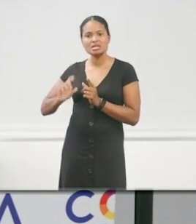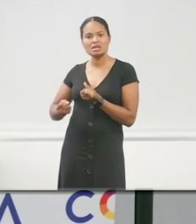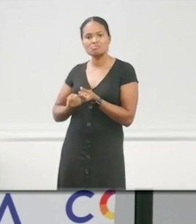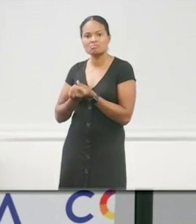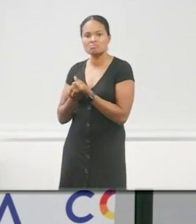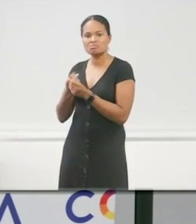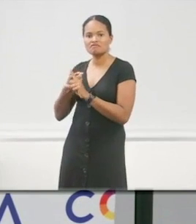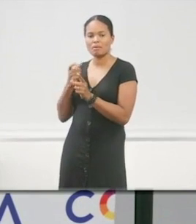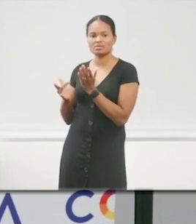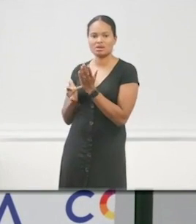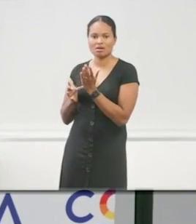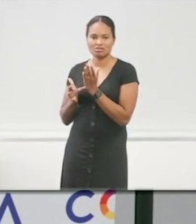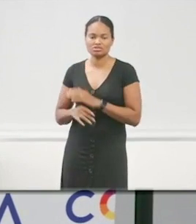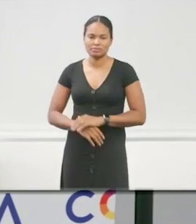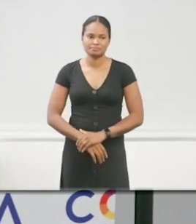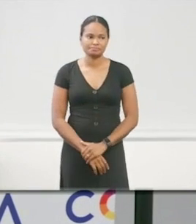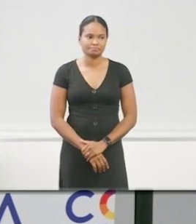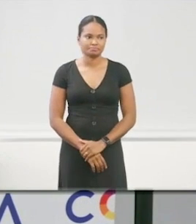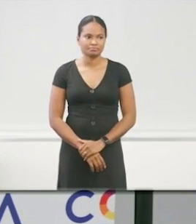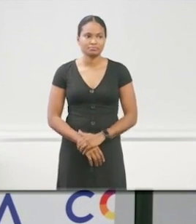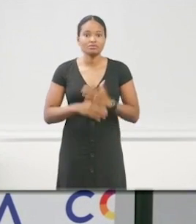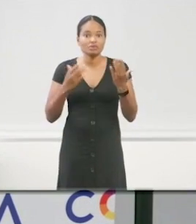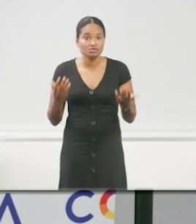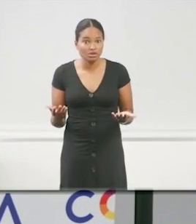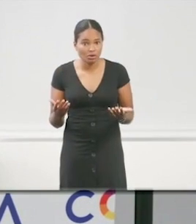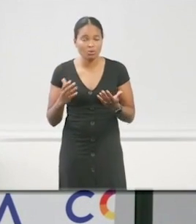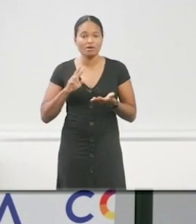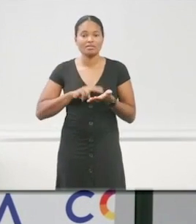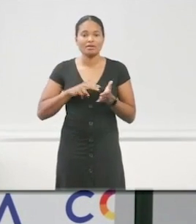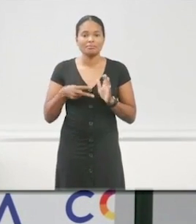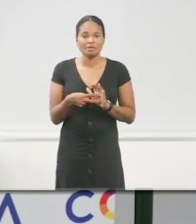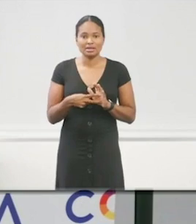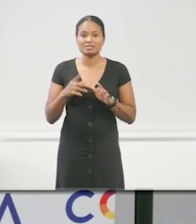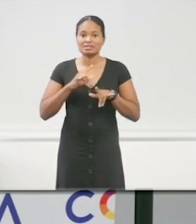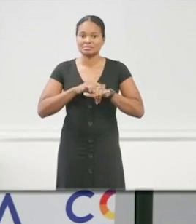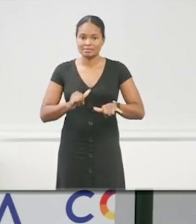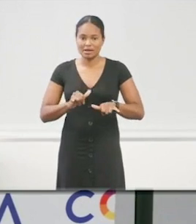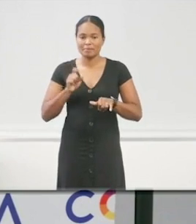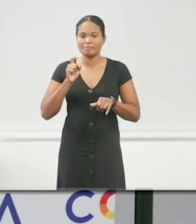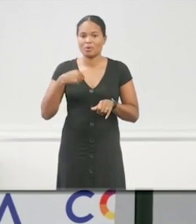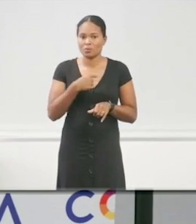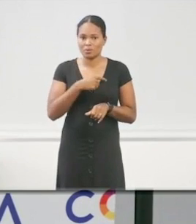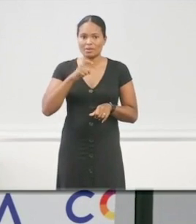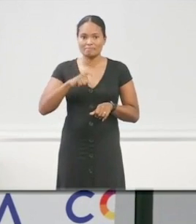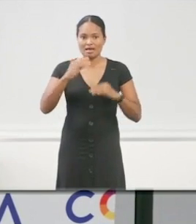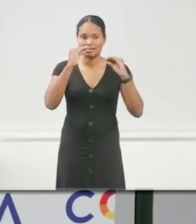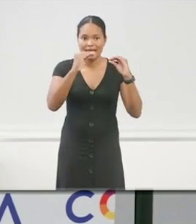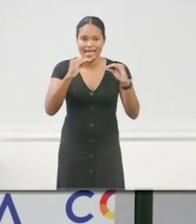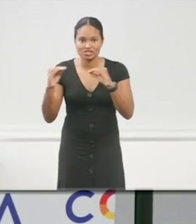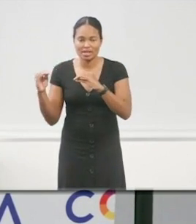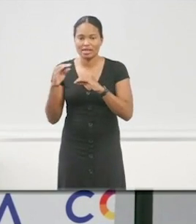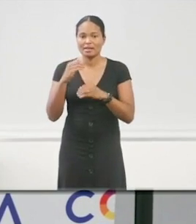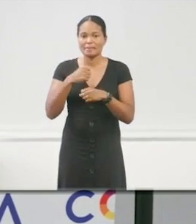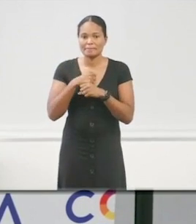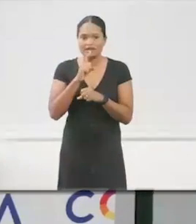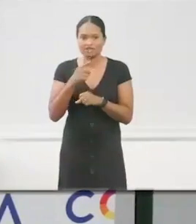to be able to provide more efficient care. With that being said, simultaneously, we do need to educate and really make sure that our